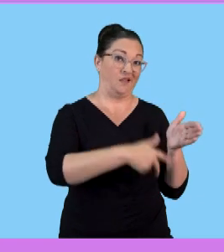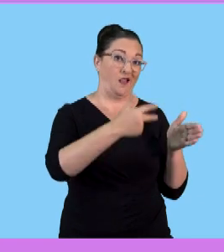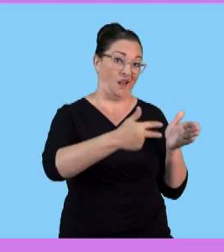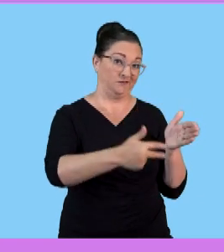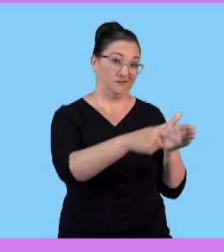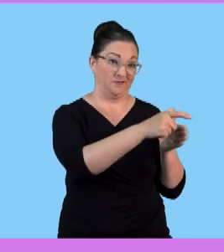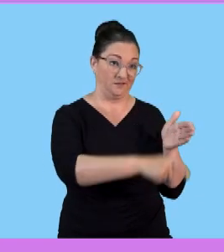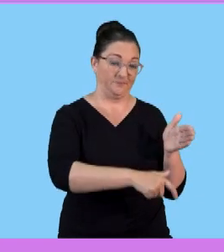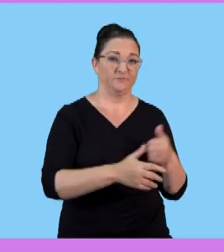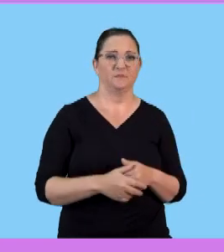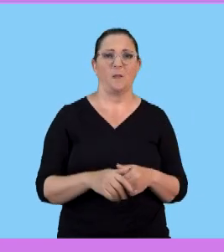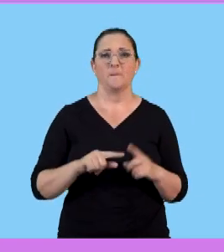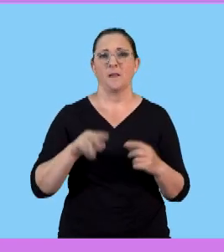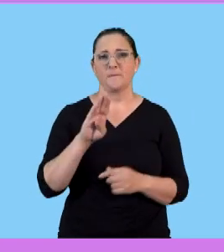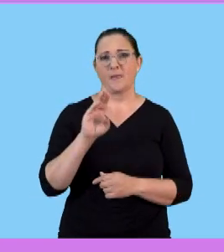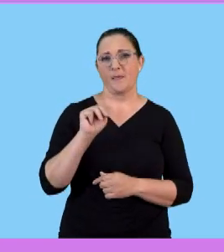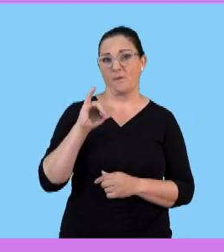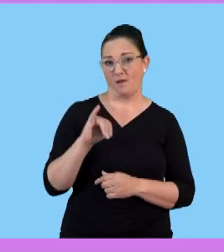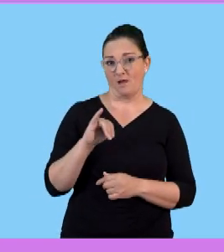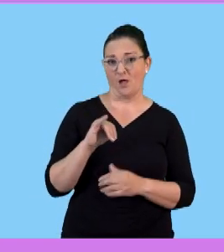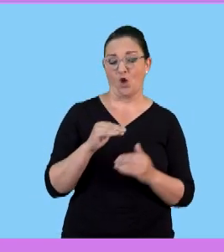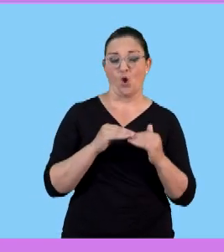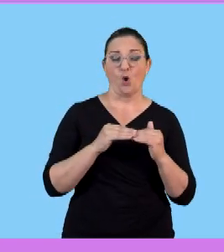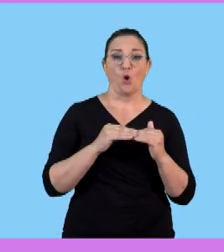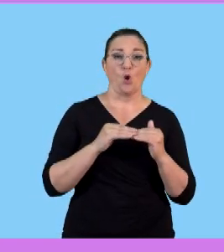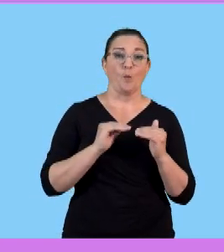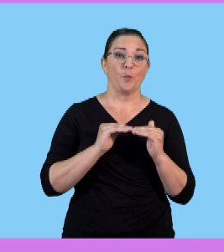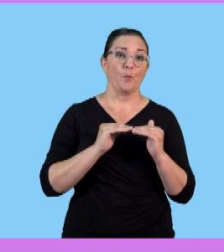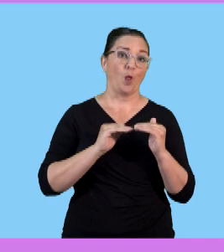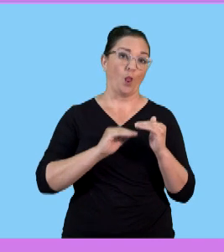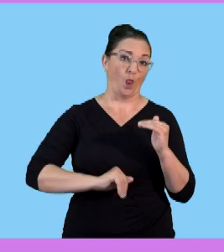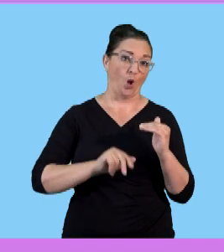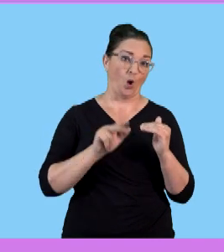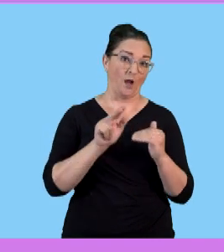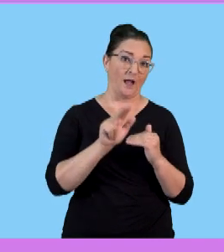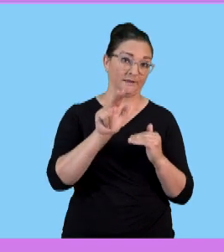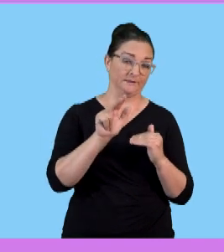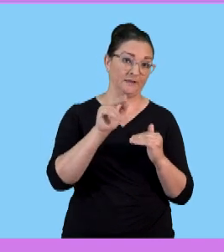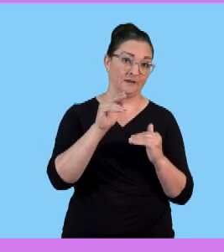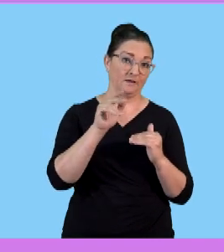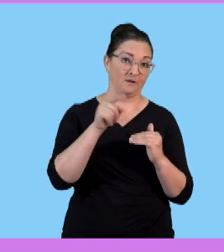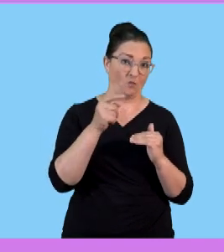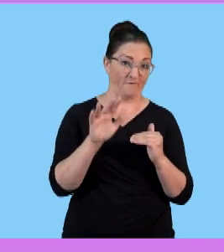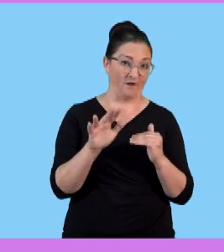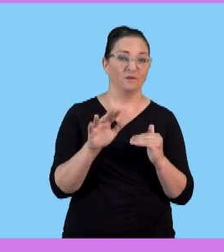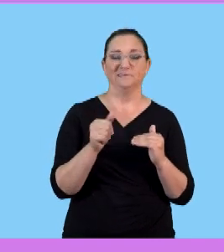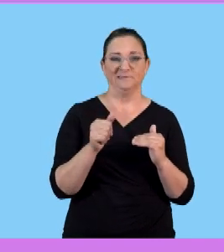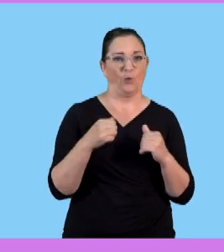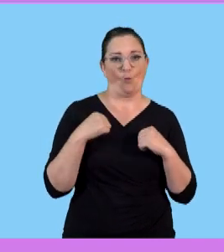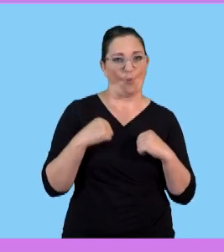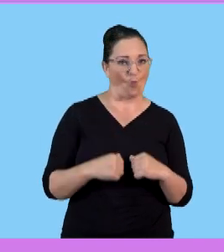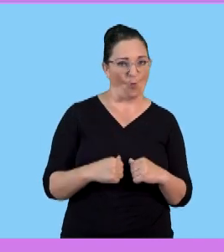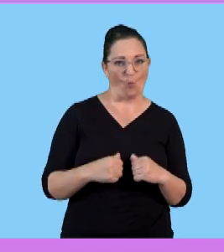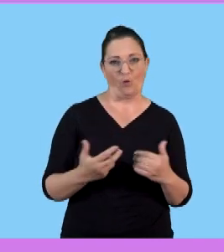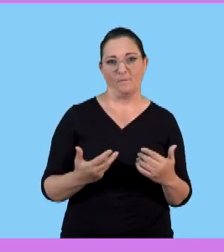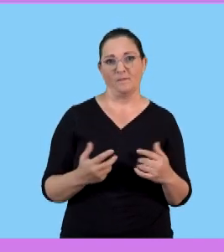classification. So, basically, if your BMI is below, less than 18.5, you will be classified